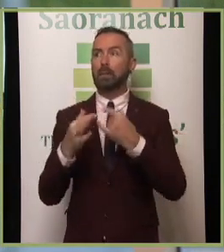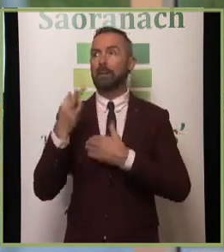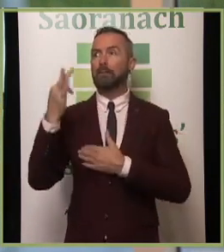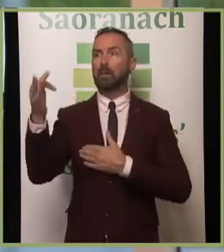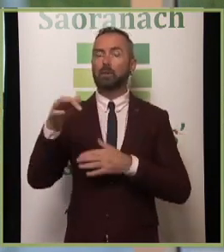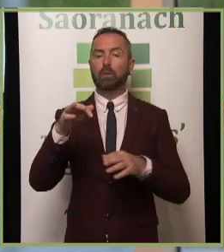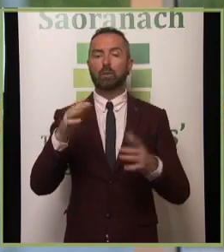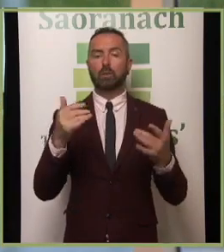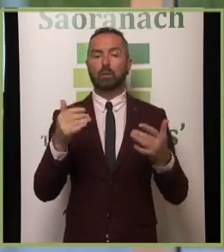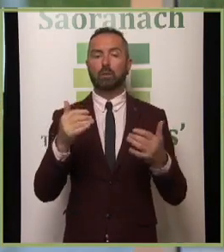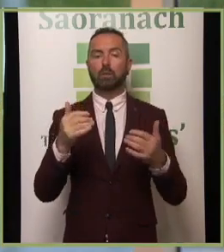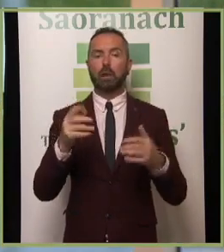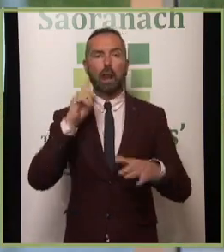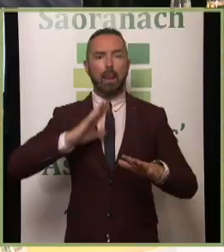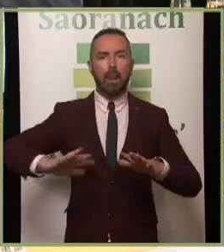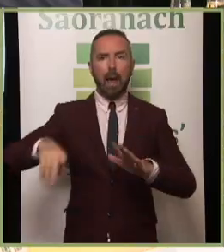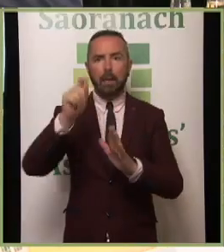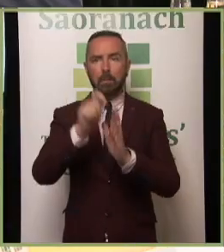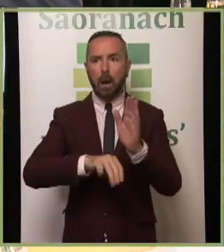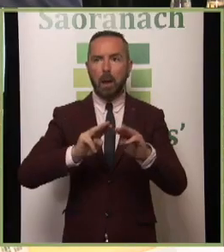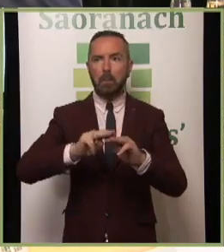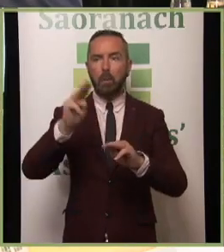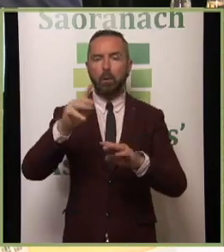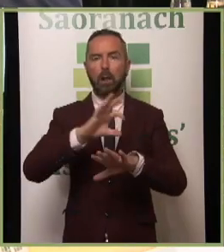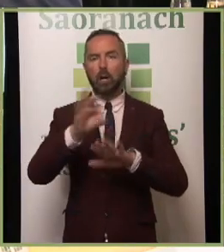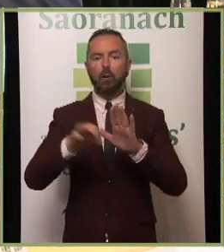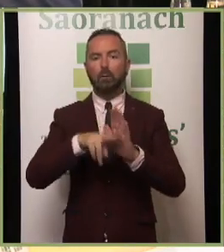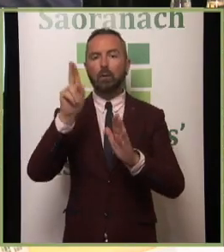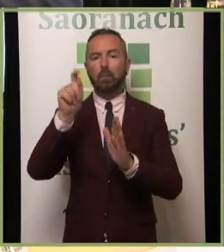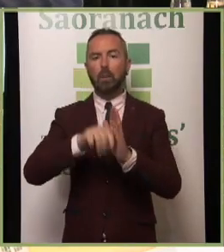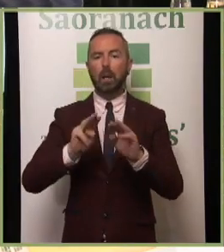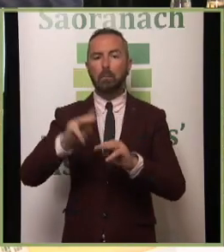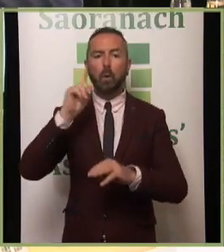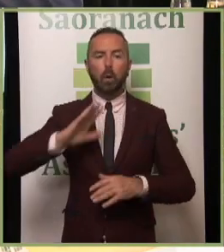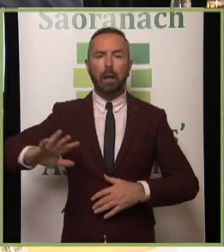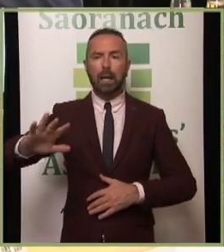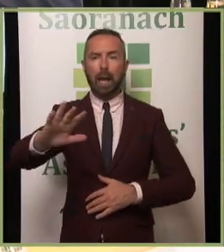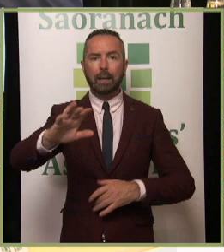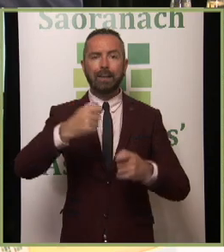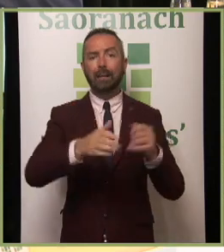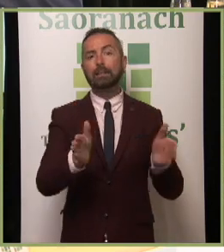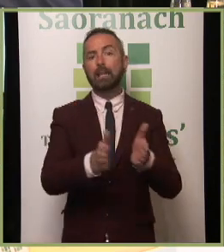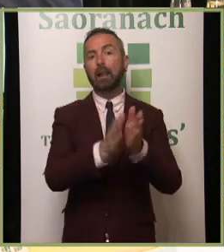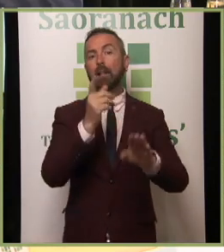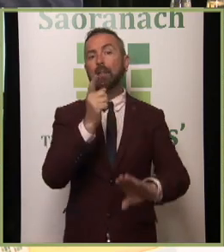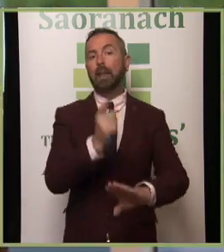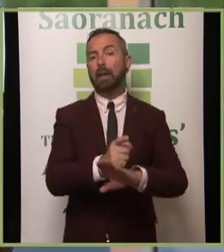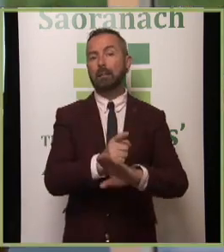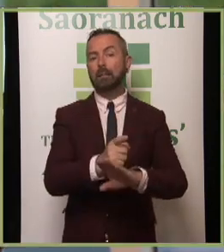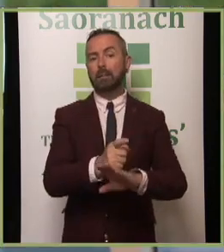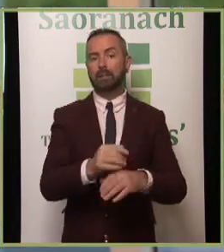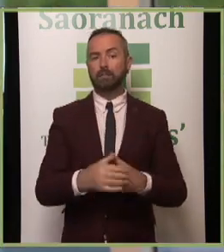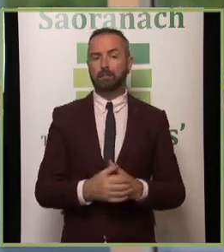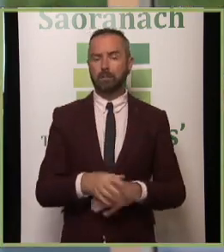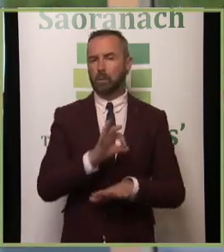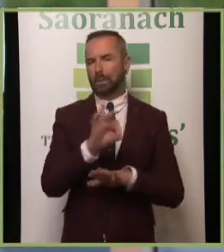new, the state facilitating. So can you say that to me again, James? How did you describe it? Is it a